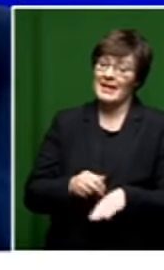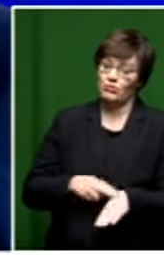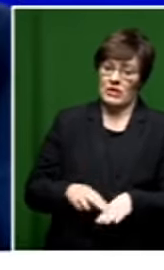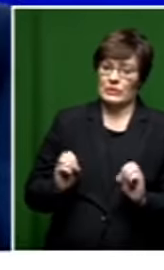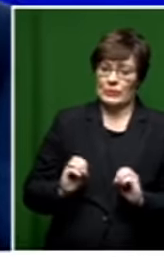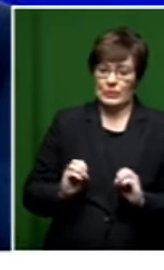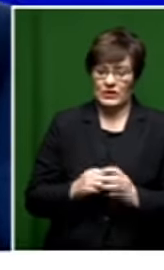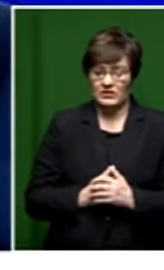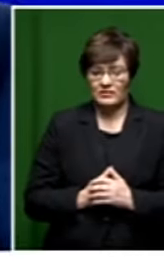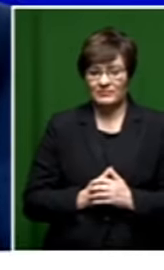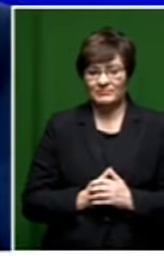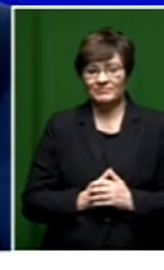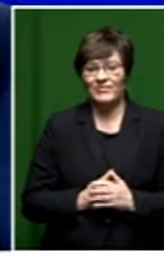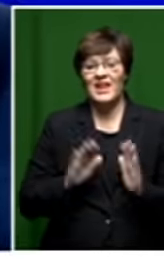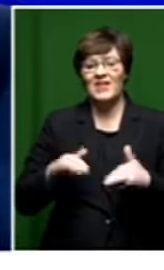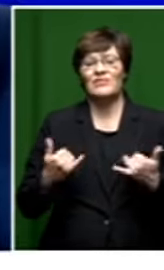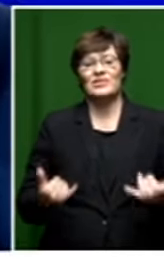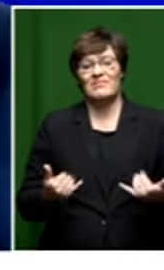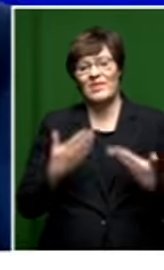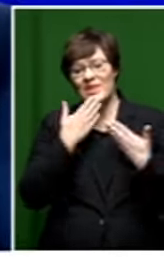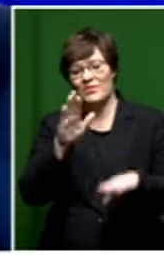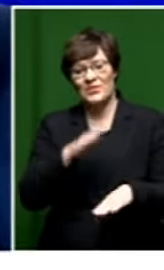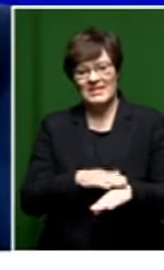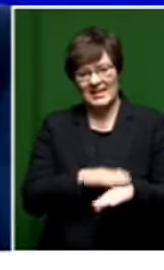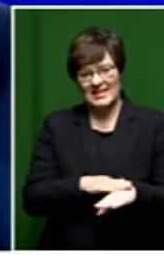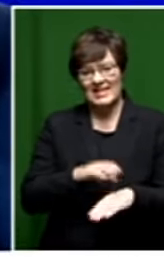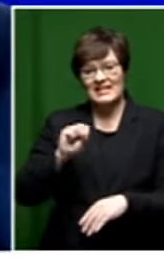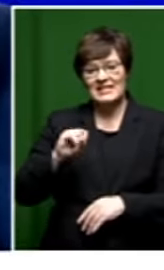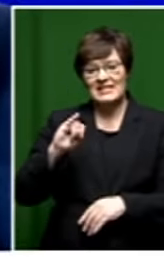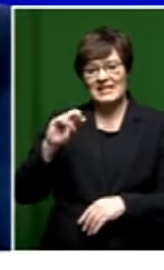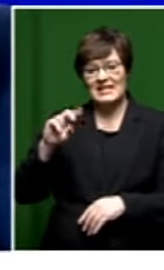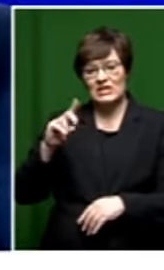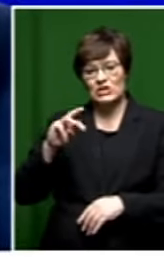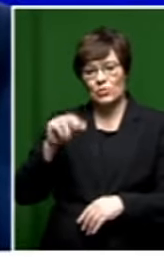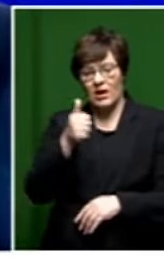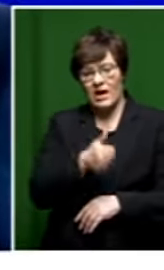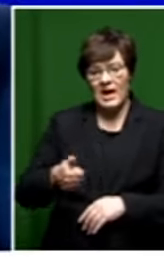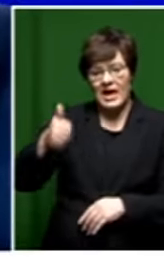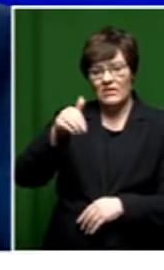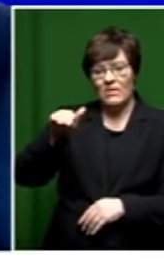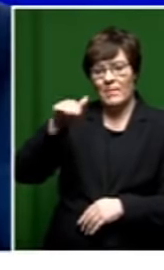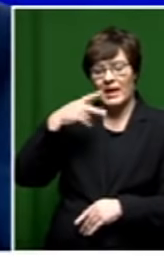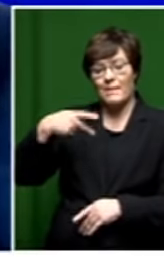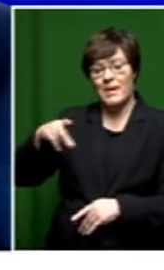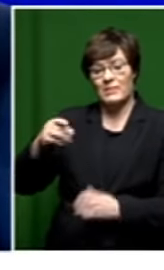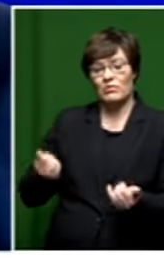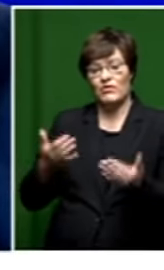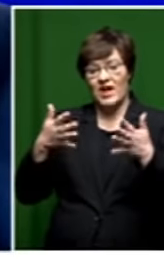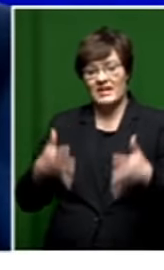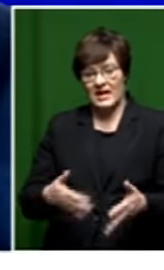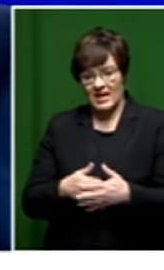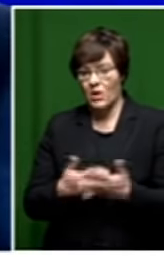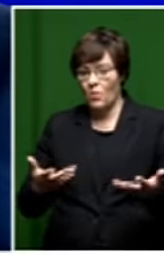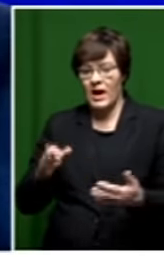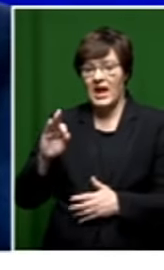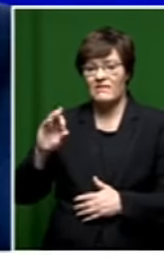race. We'll leave it there for today. Thanks so much for your time, Sindiswa Makhubalo, who's head of banks and payments providers supervision